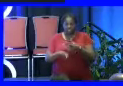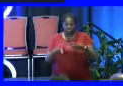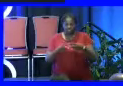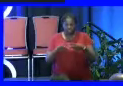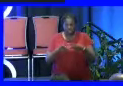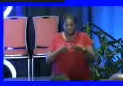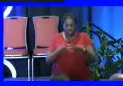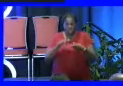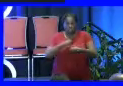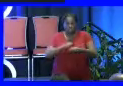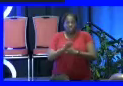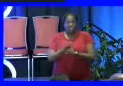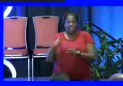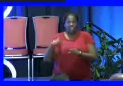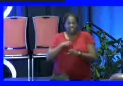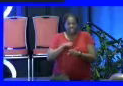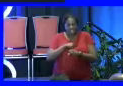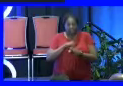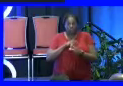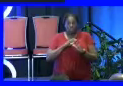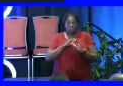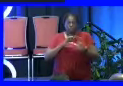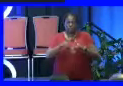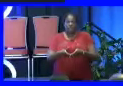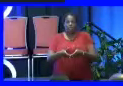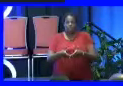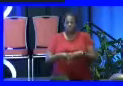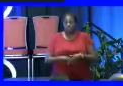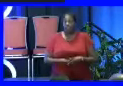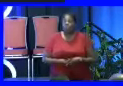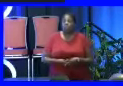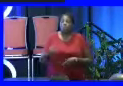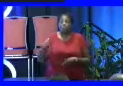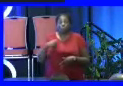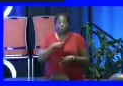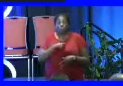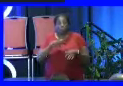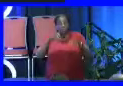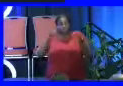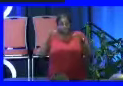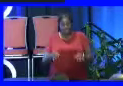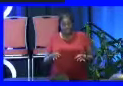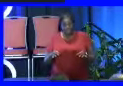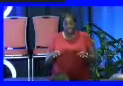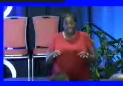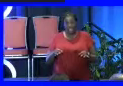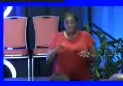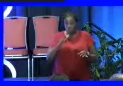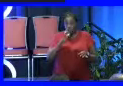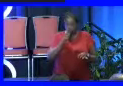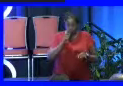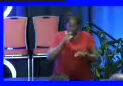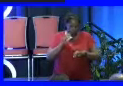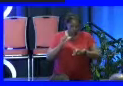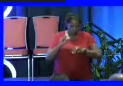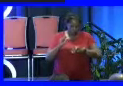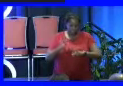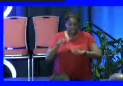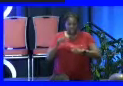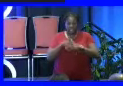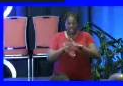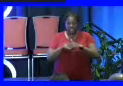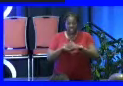up our collaborative. And so we are actually the ones who make decisions as to who's going to be able to access the